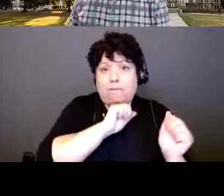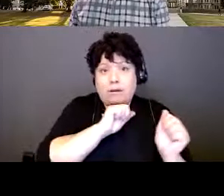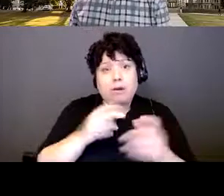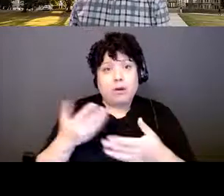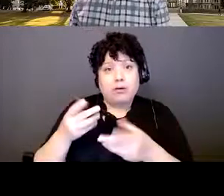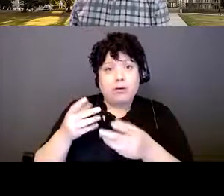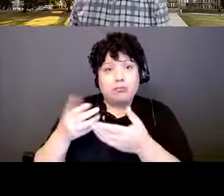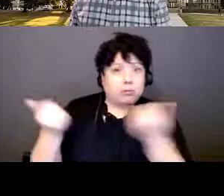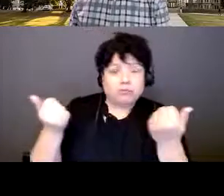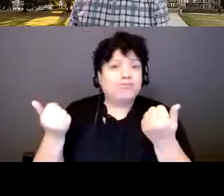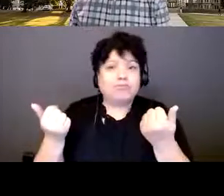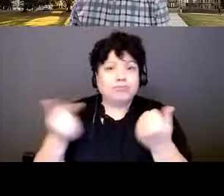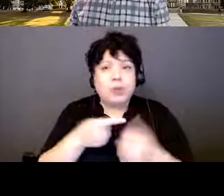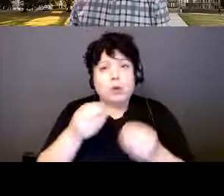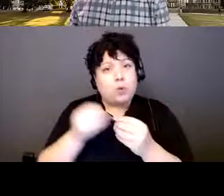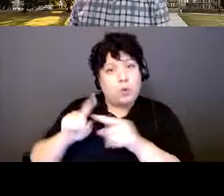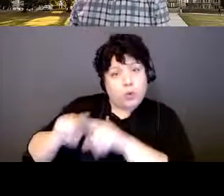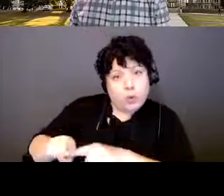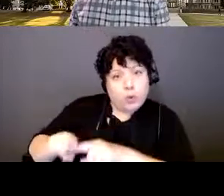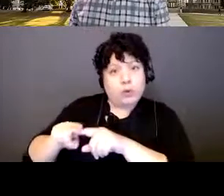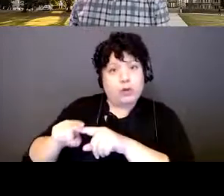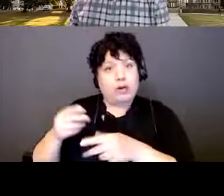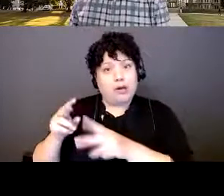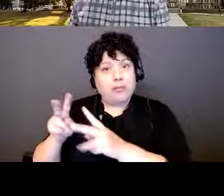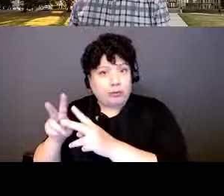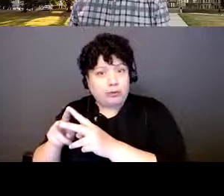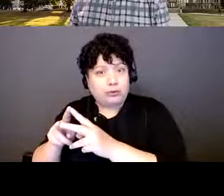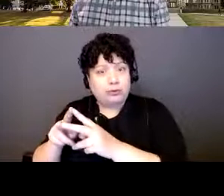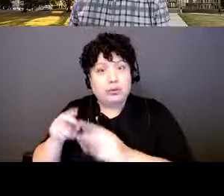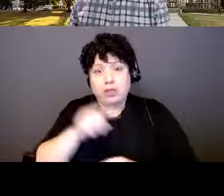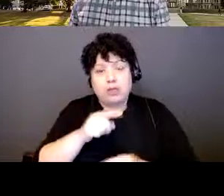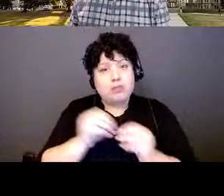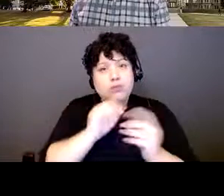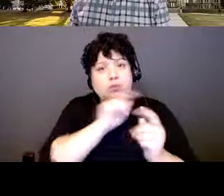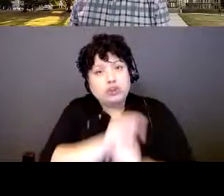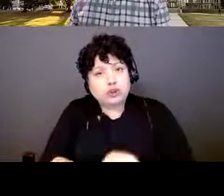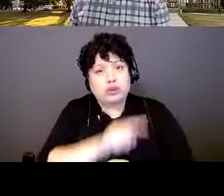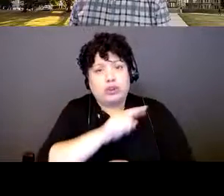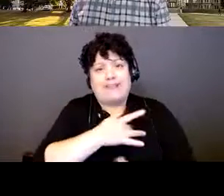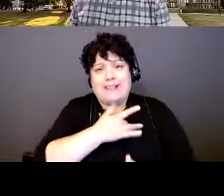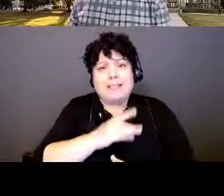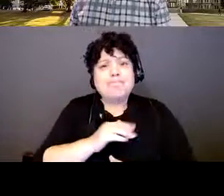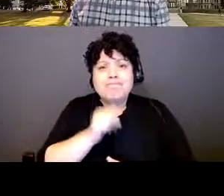of dependency, and more traditional beliefs about not contacting the police. And